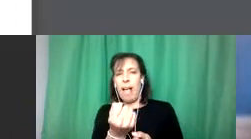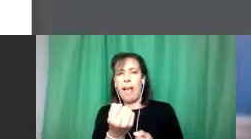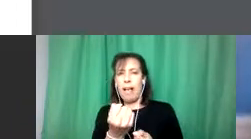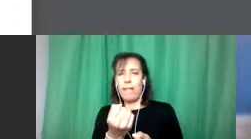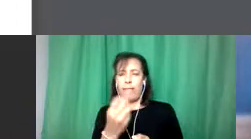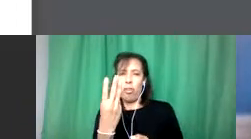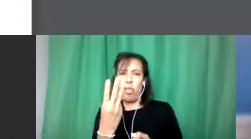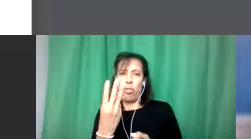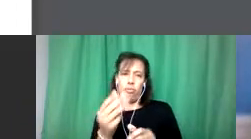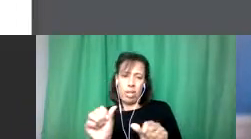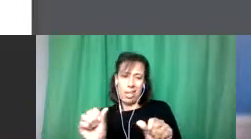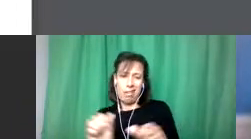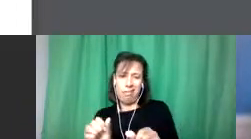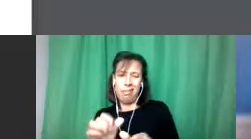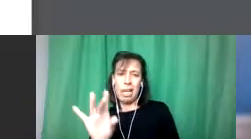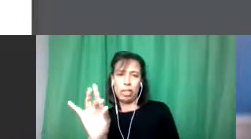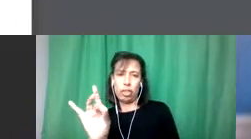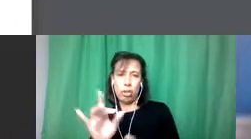leader.